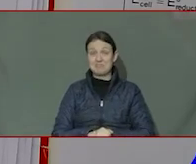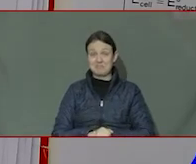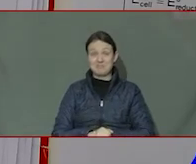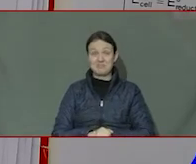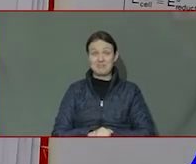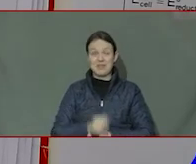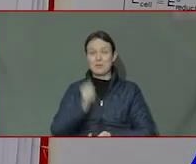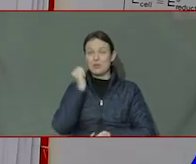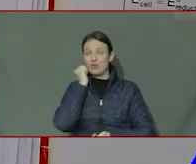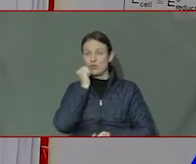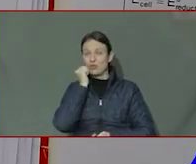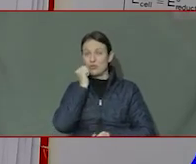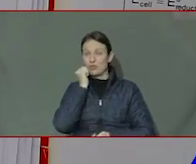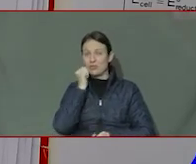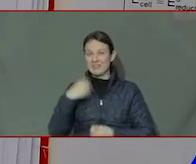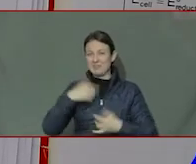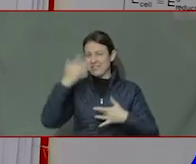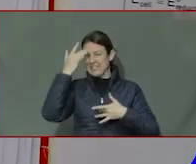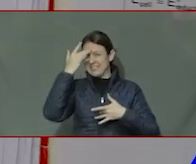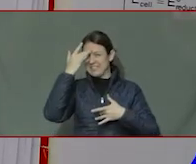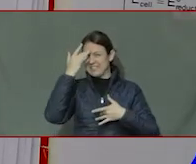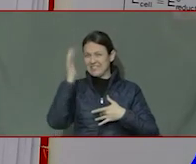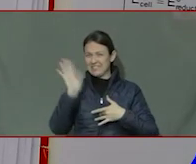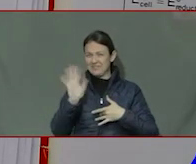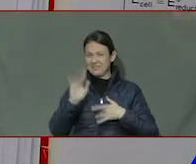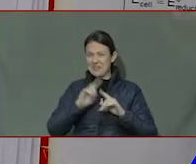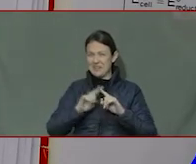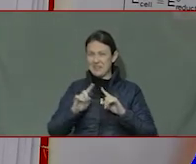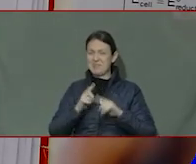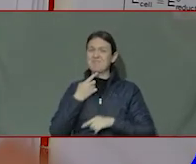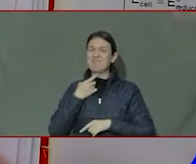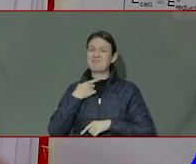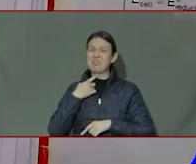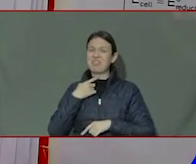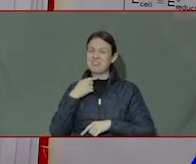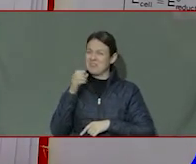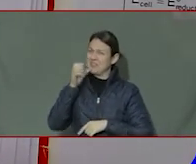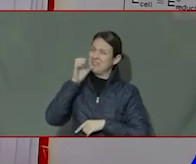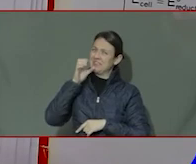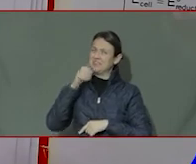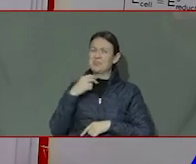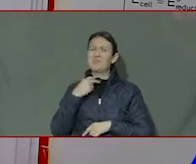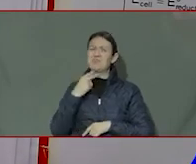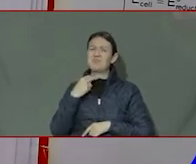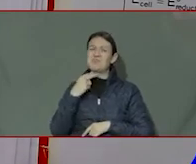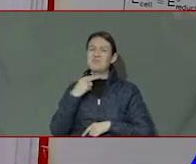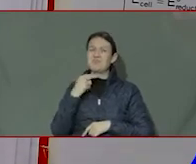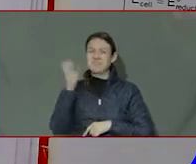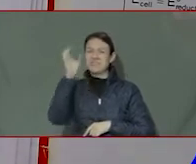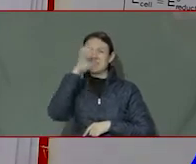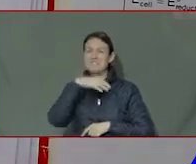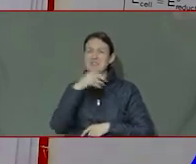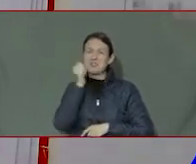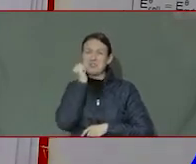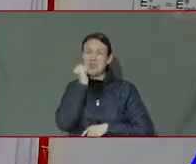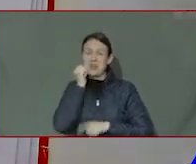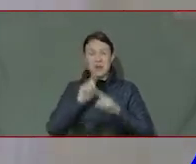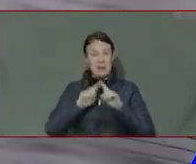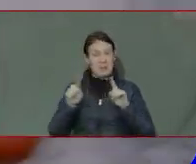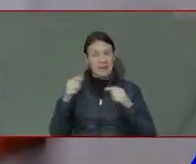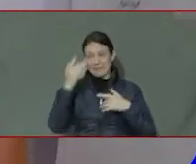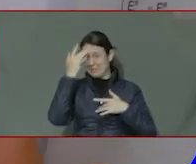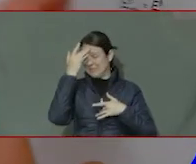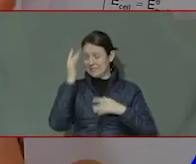Apologies, grade 12s. I'm not sick. I don't feel sick, but I sound very sick. But really, I'm not,